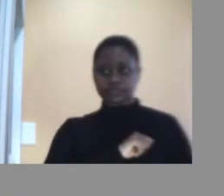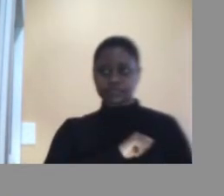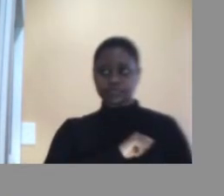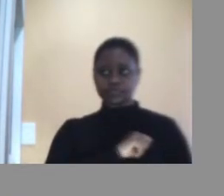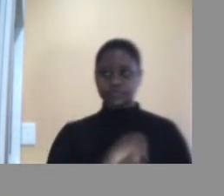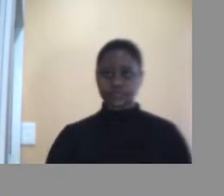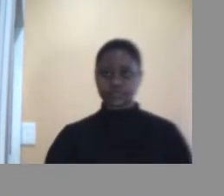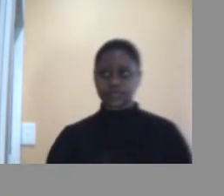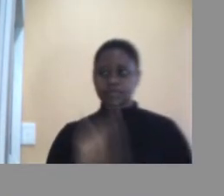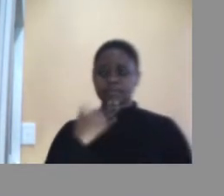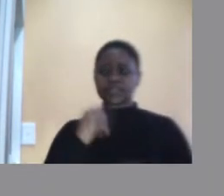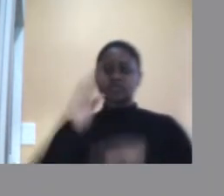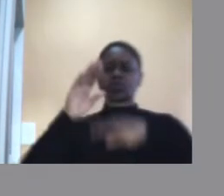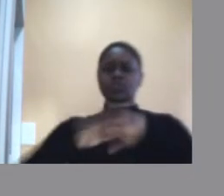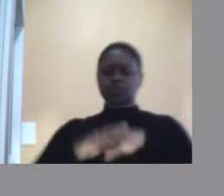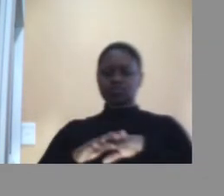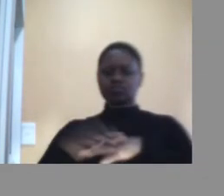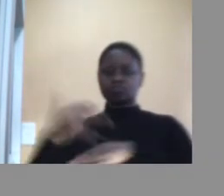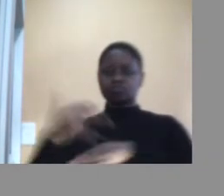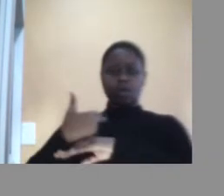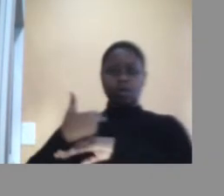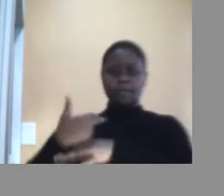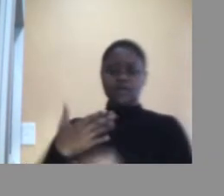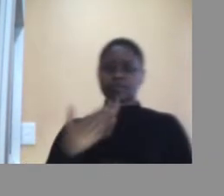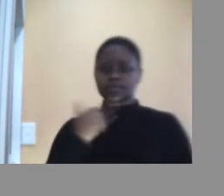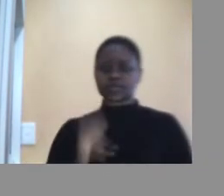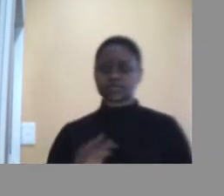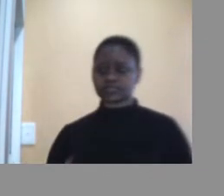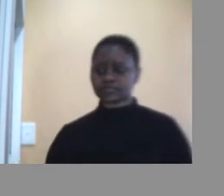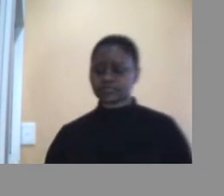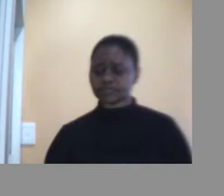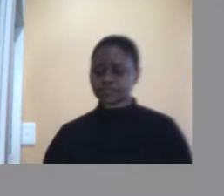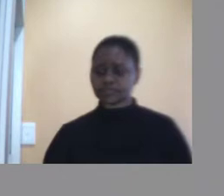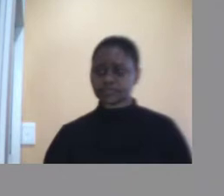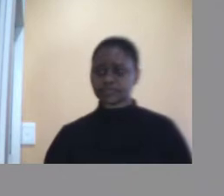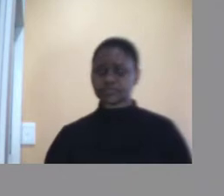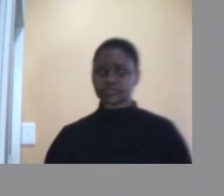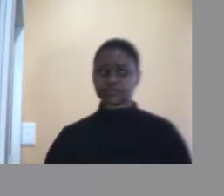turn on your camera, Honorable Member?